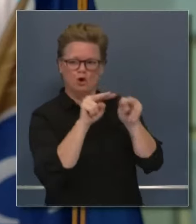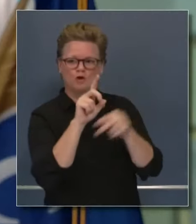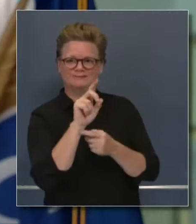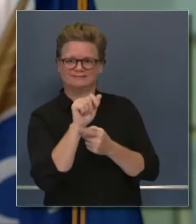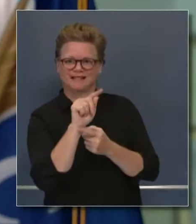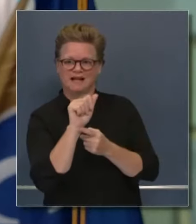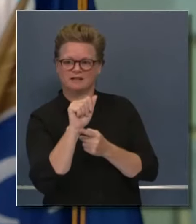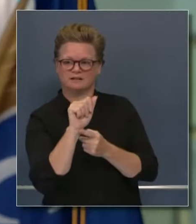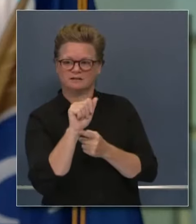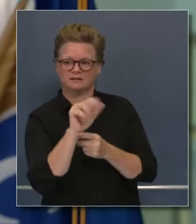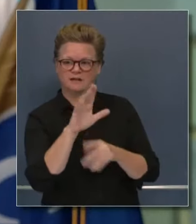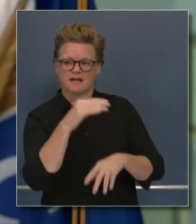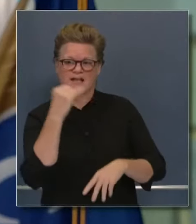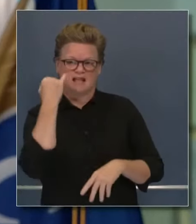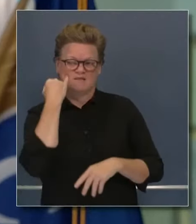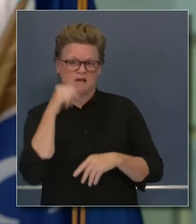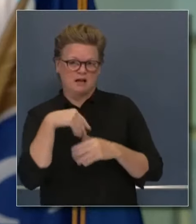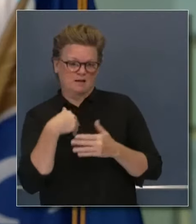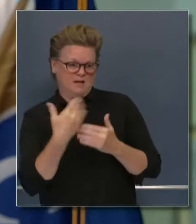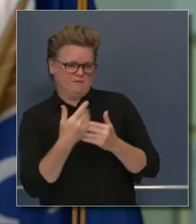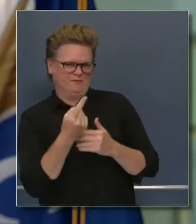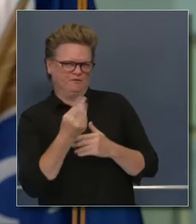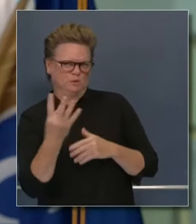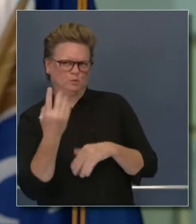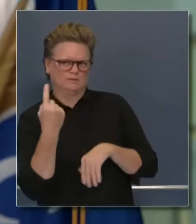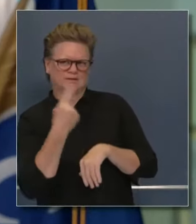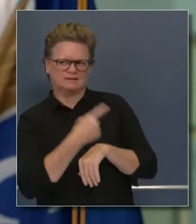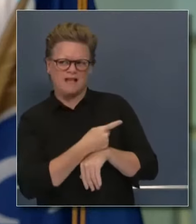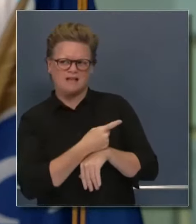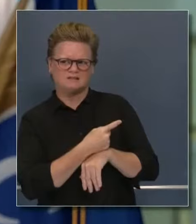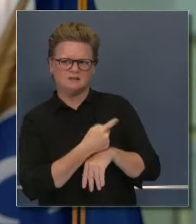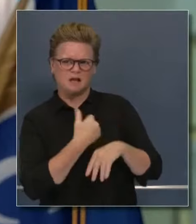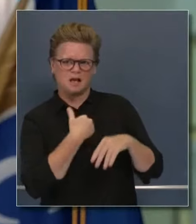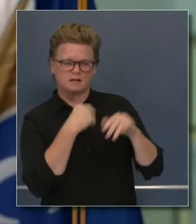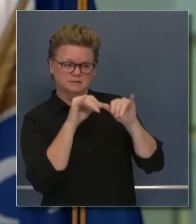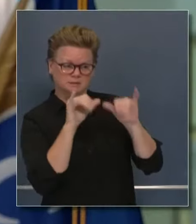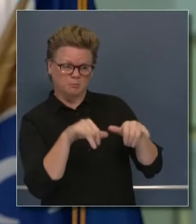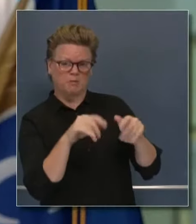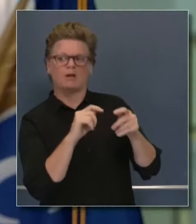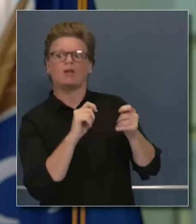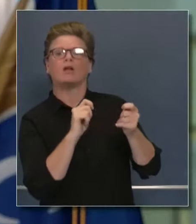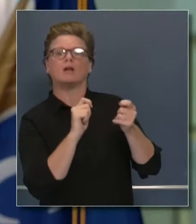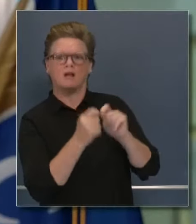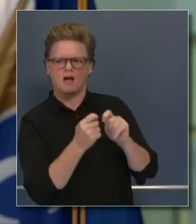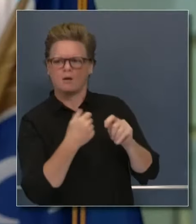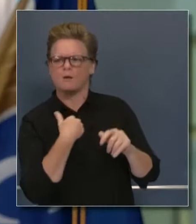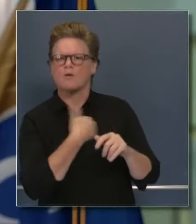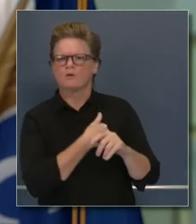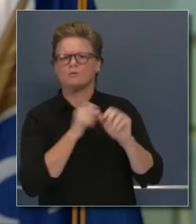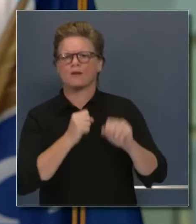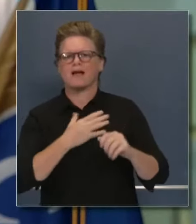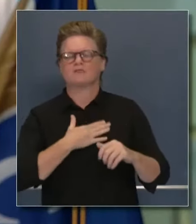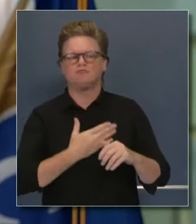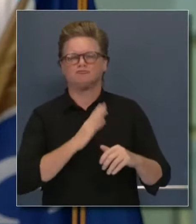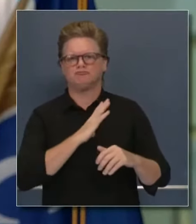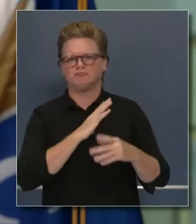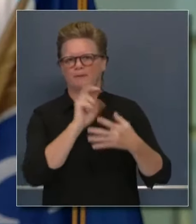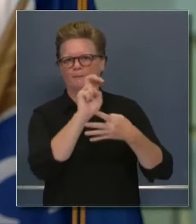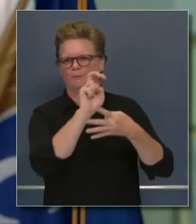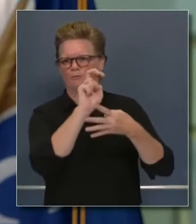the next days to week, we will make that and move the county. This is not about a data problem. It's not a